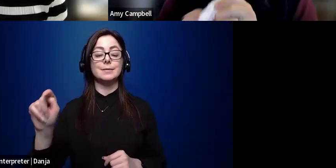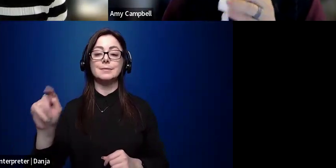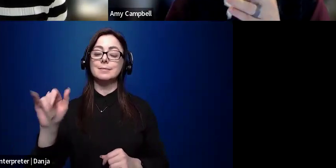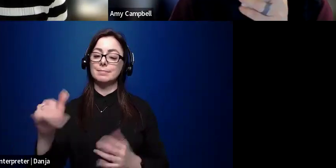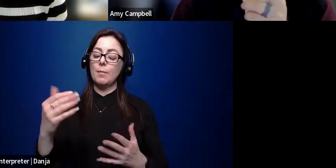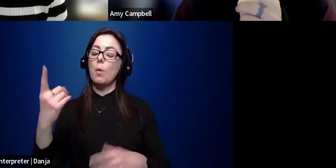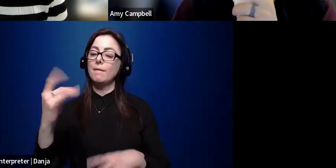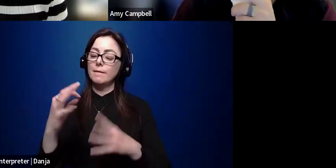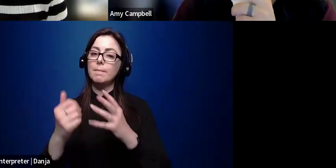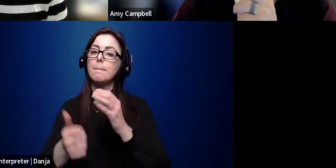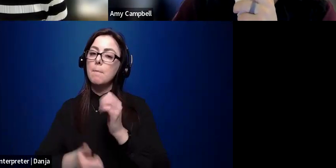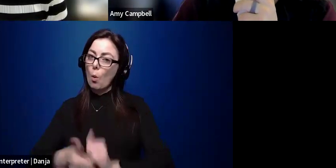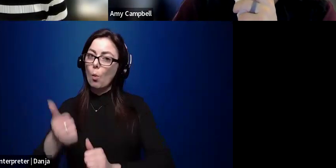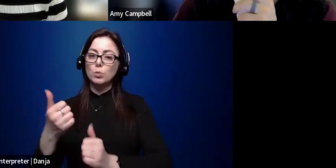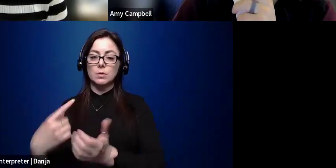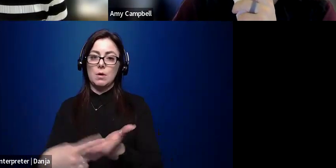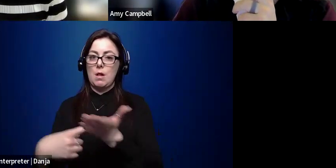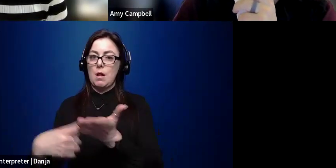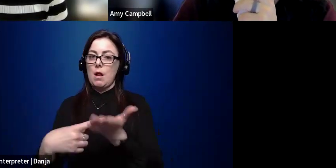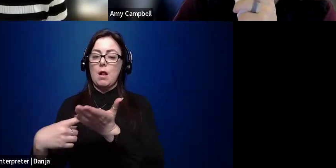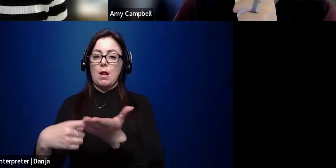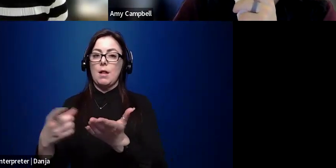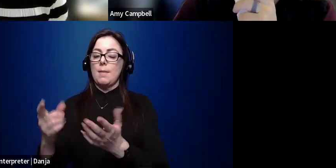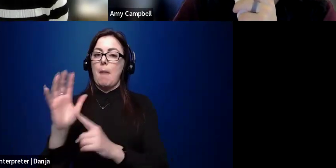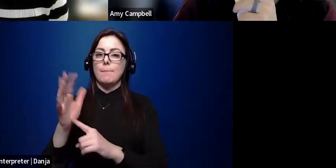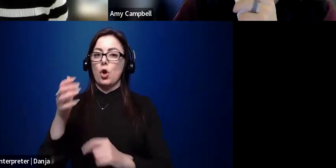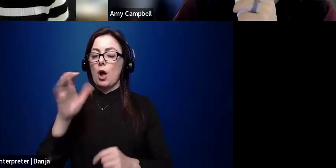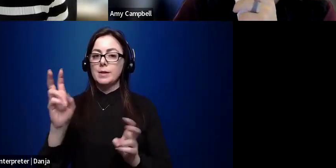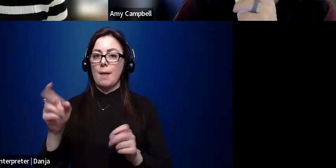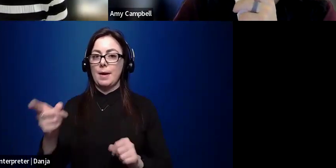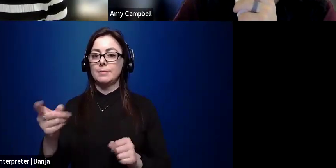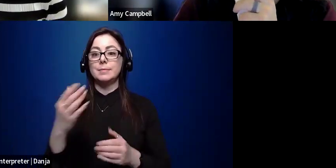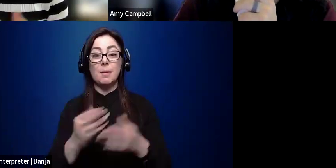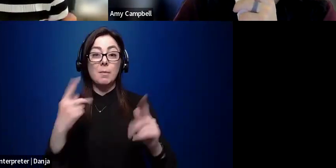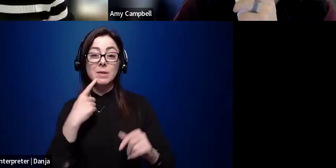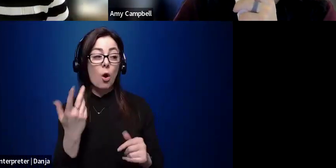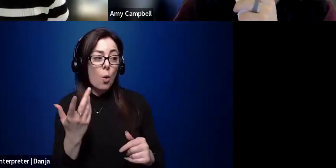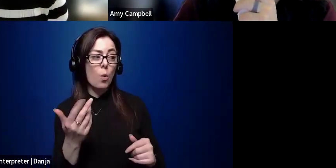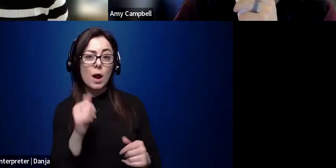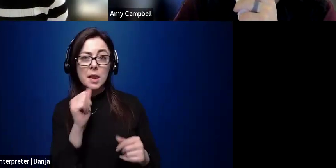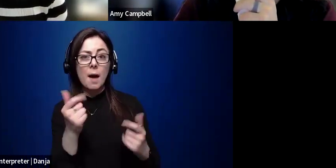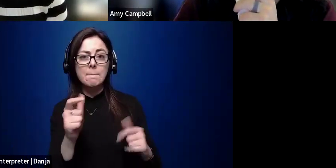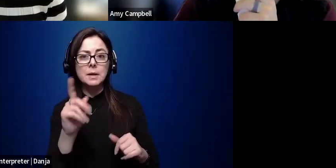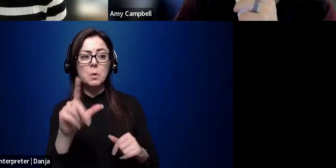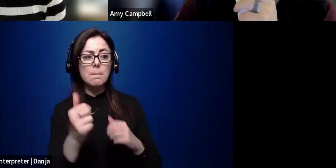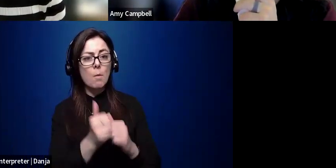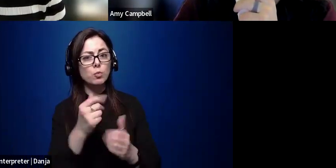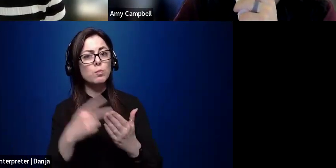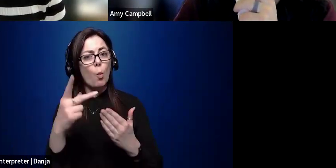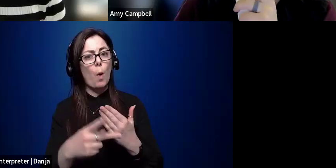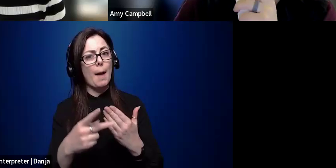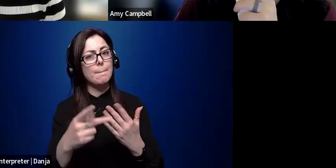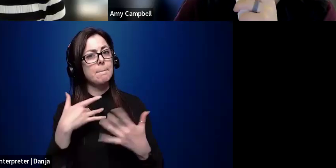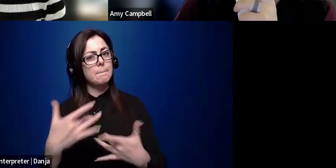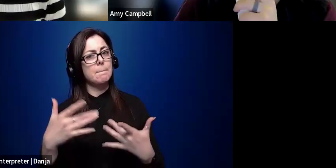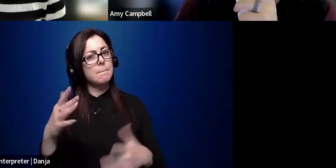most popular lately. And sometimes you hear, oh, it's not a big deal because that's how most programs are funded, is through